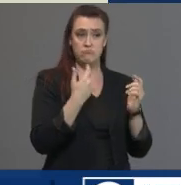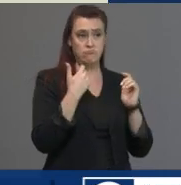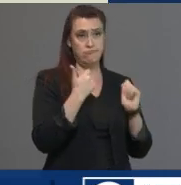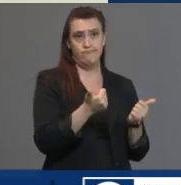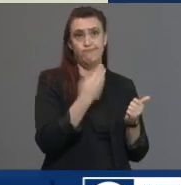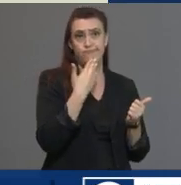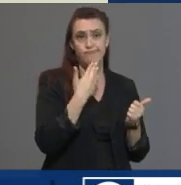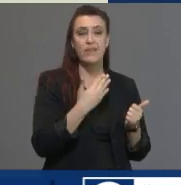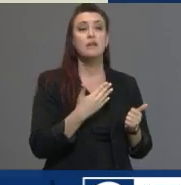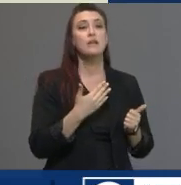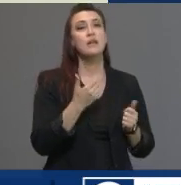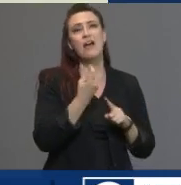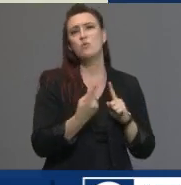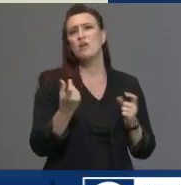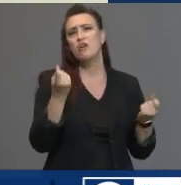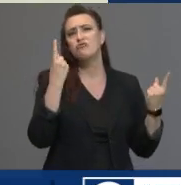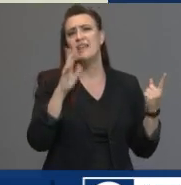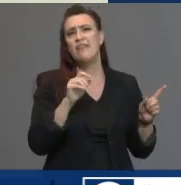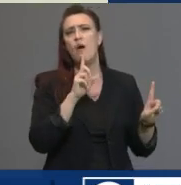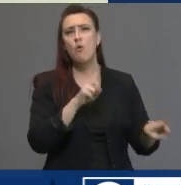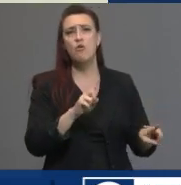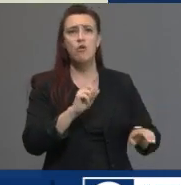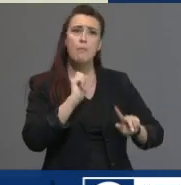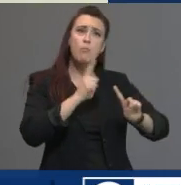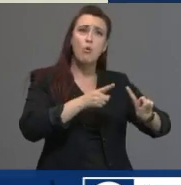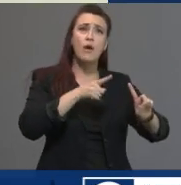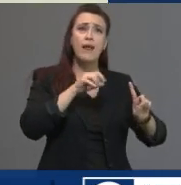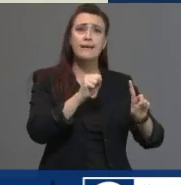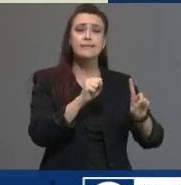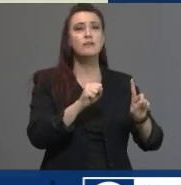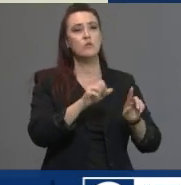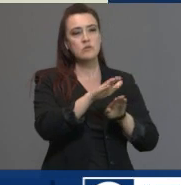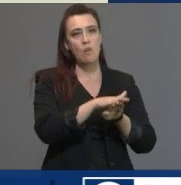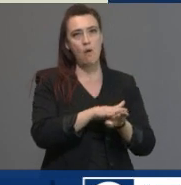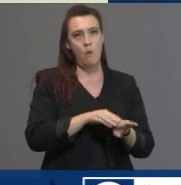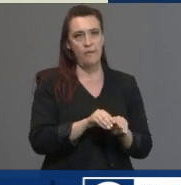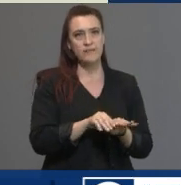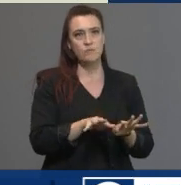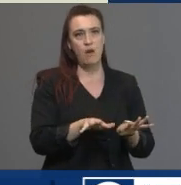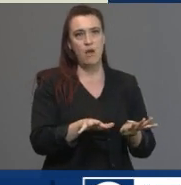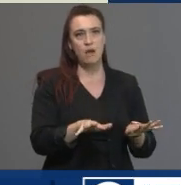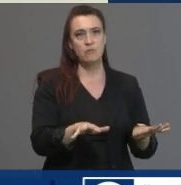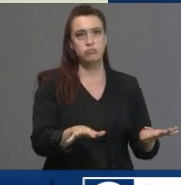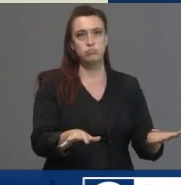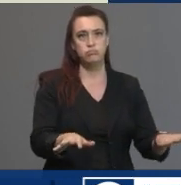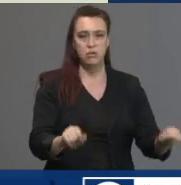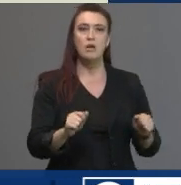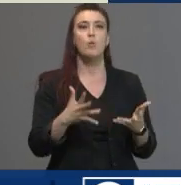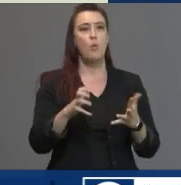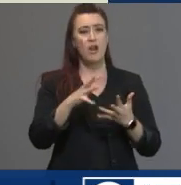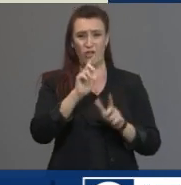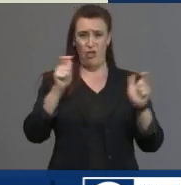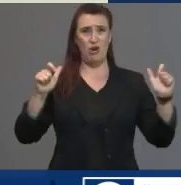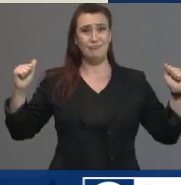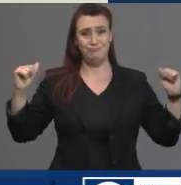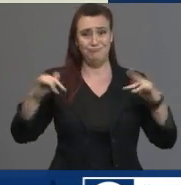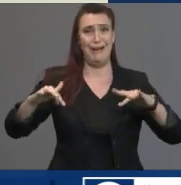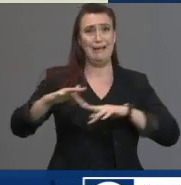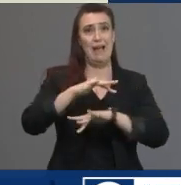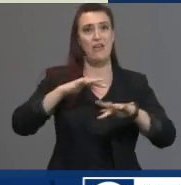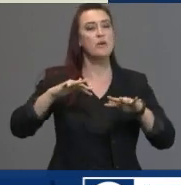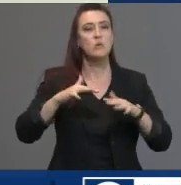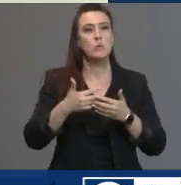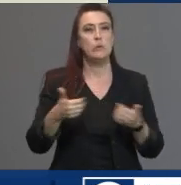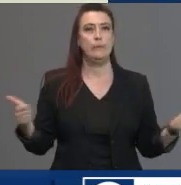order was put out there was to slow the spread of this virus, was to disperse large gatherings.